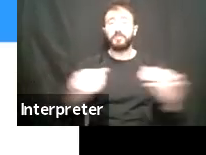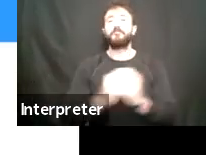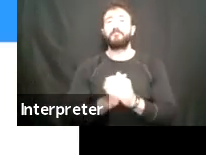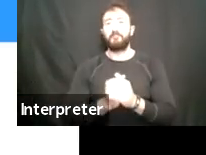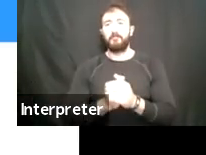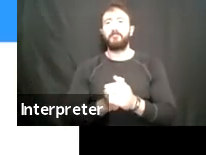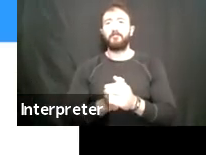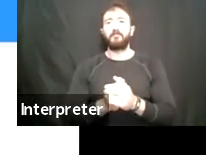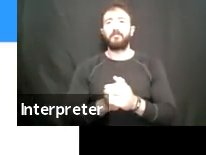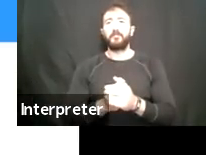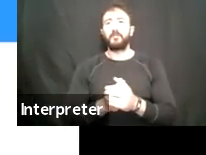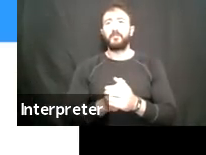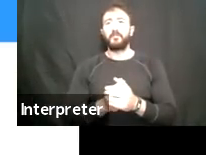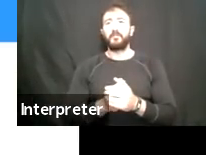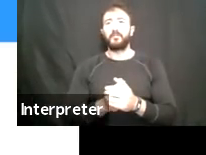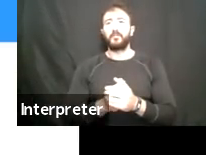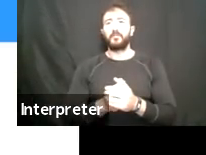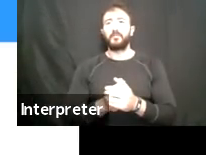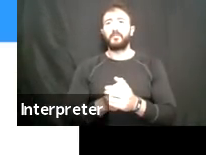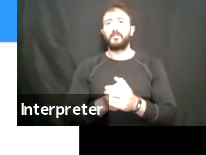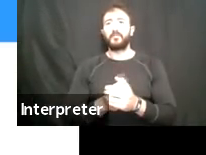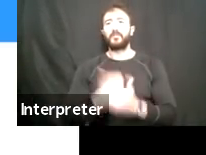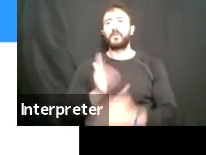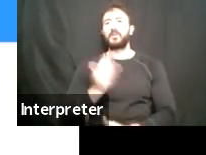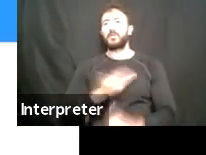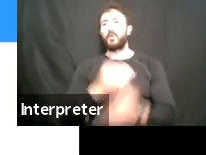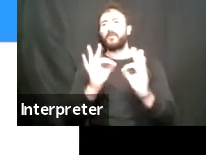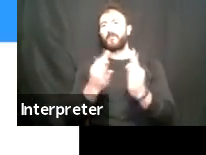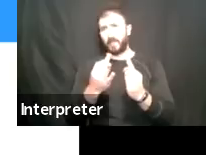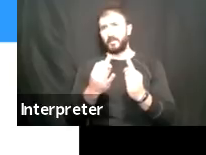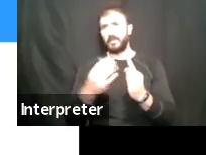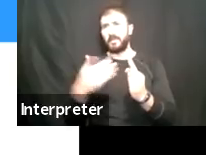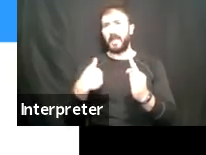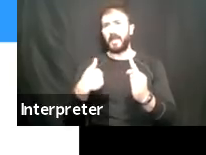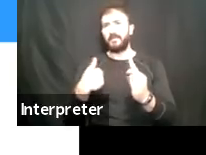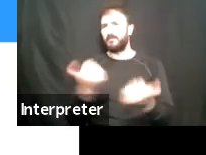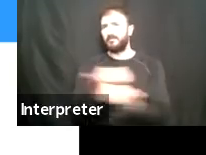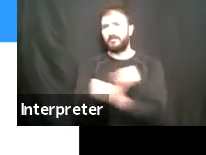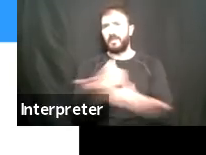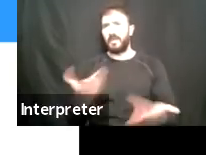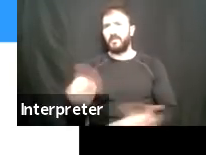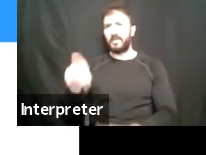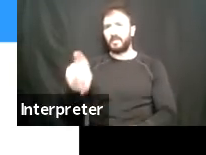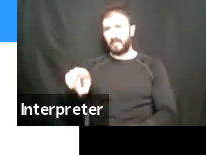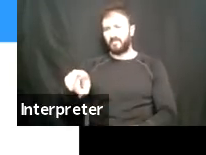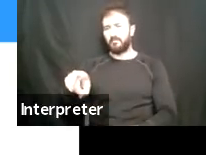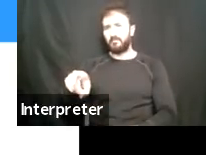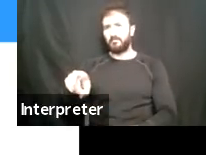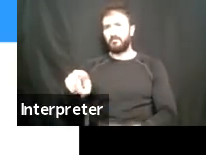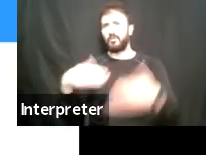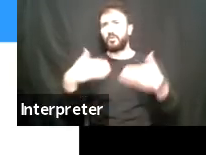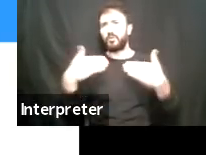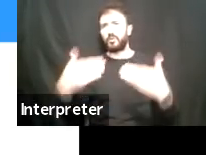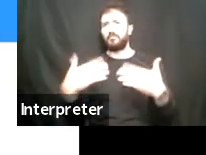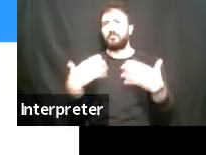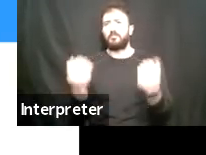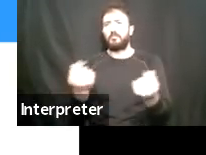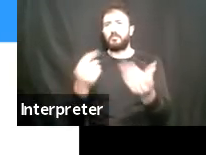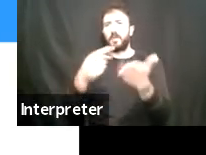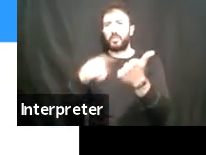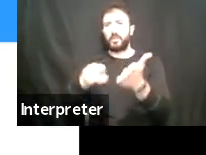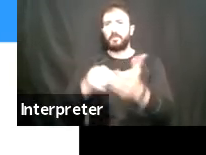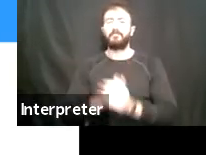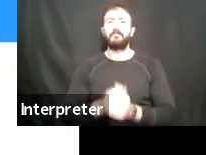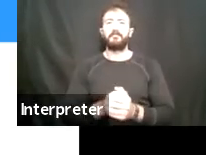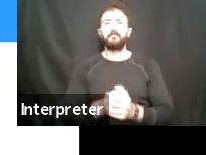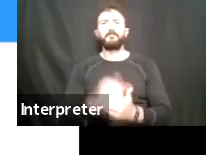multiple areas so that way our families have what they need in order to be able to do those health screenings. Go ahead.